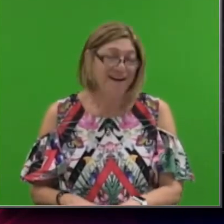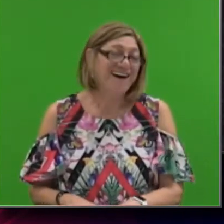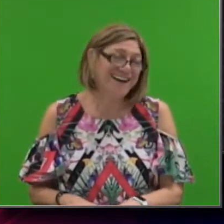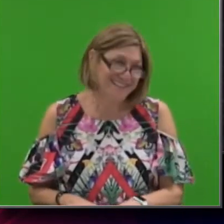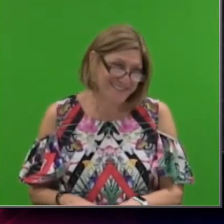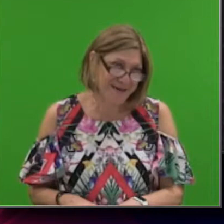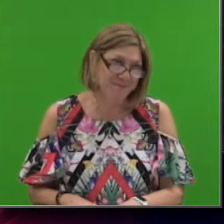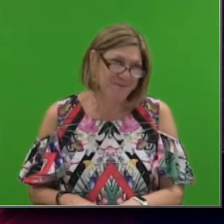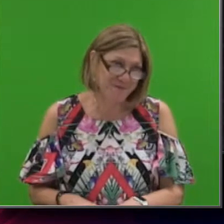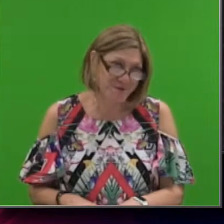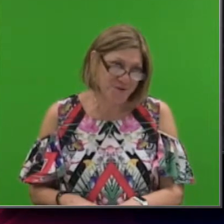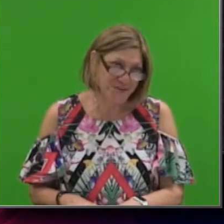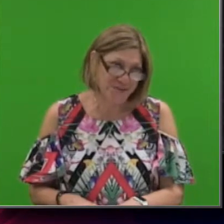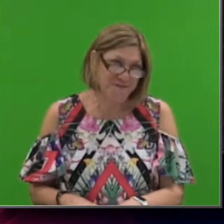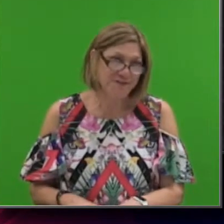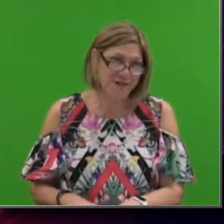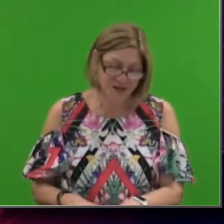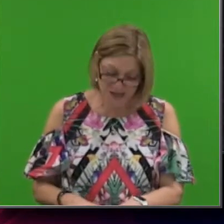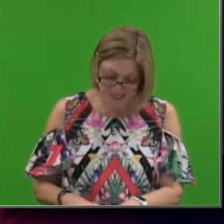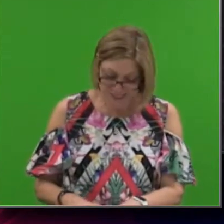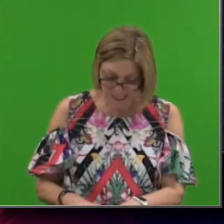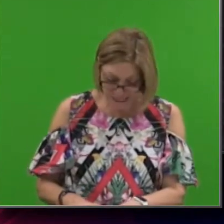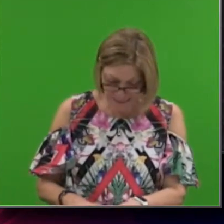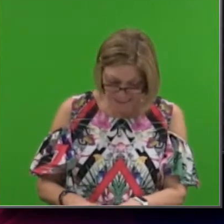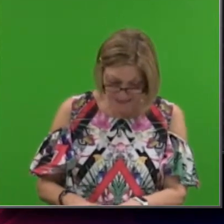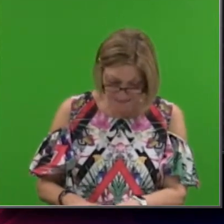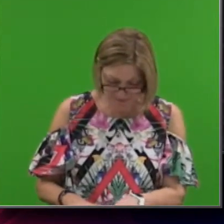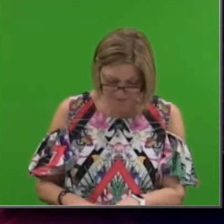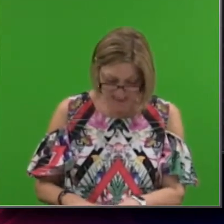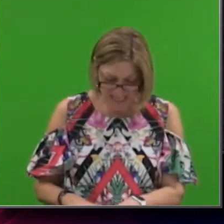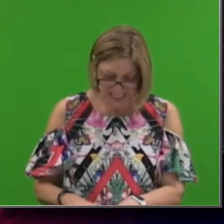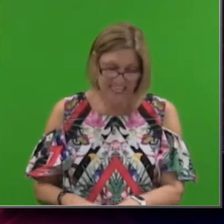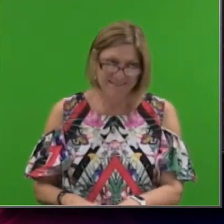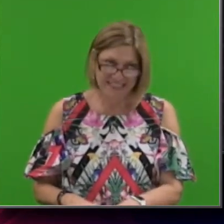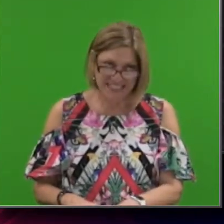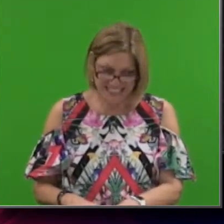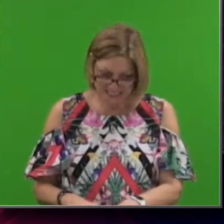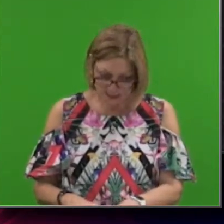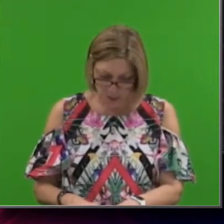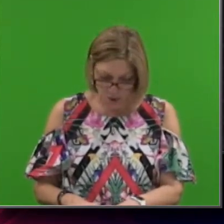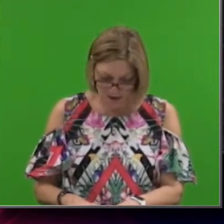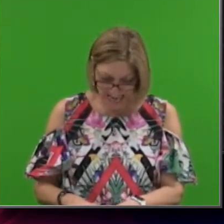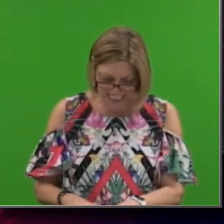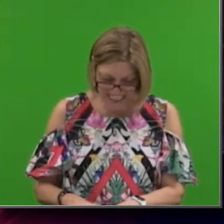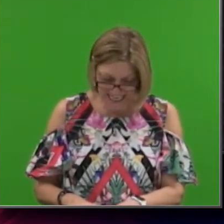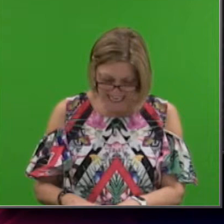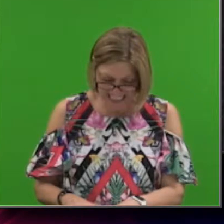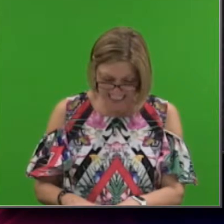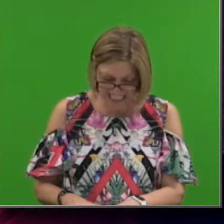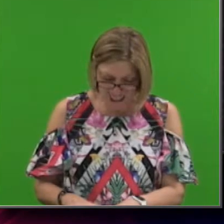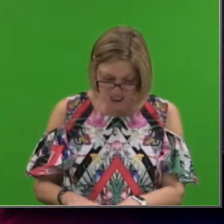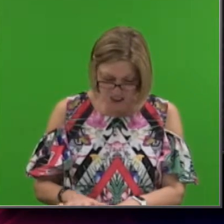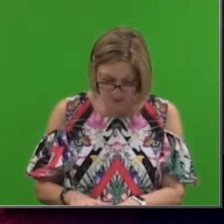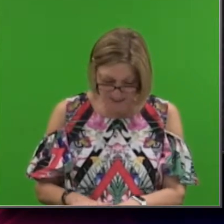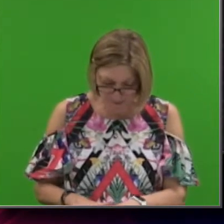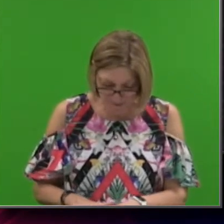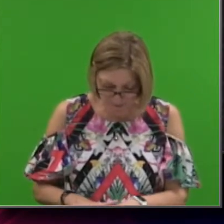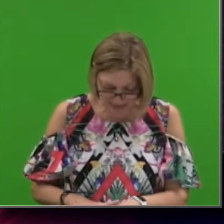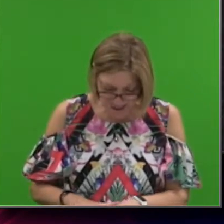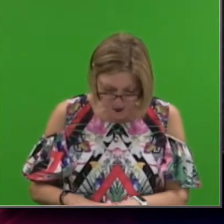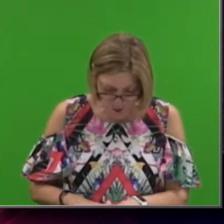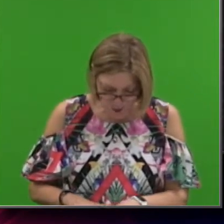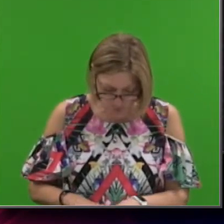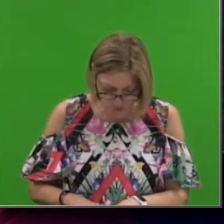world, except, of course, for the goddess Athena." Hearing this, Arachne, thinking she spent